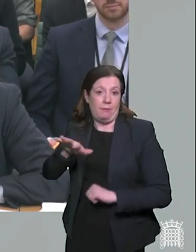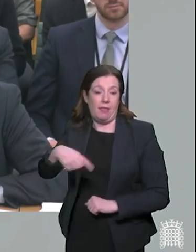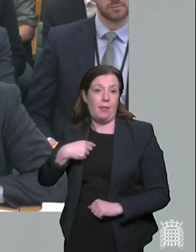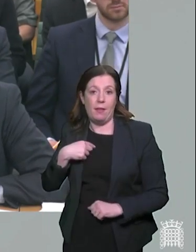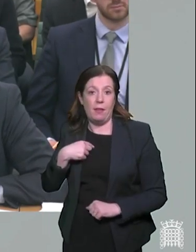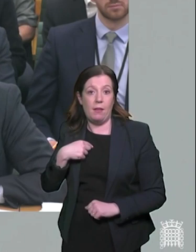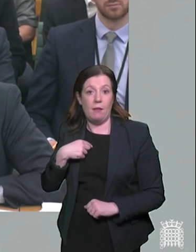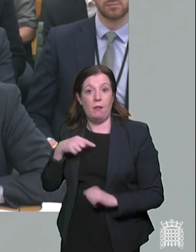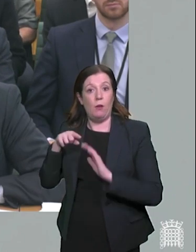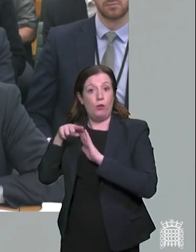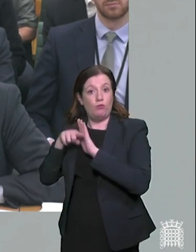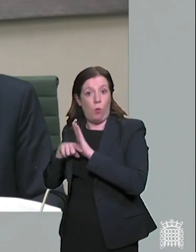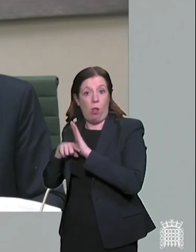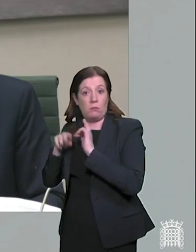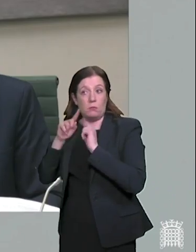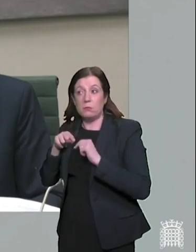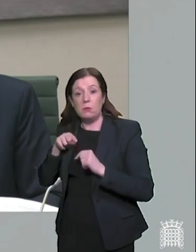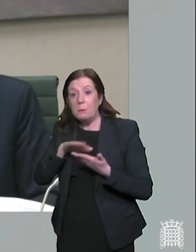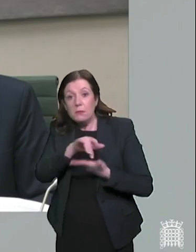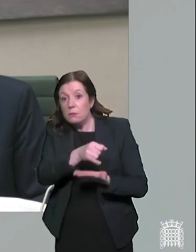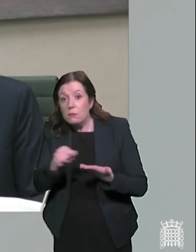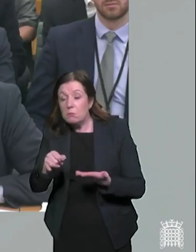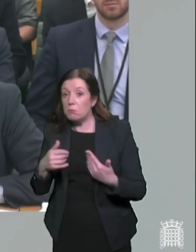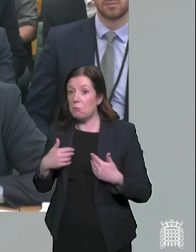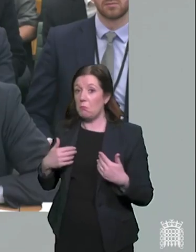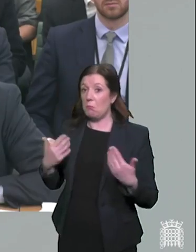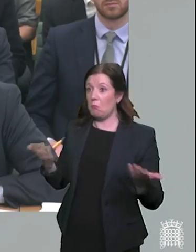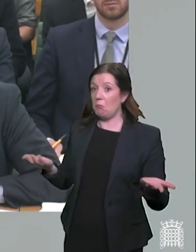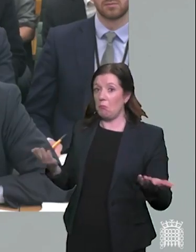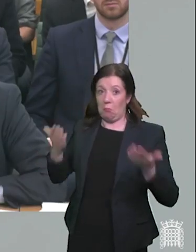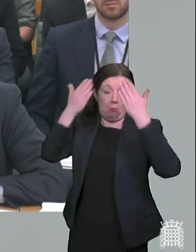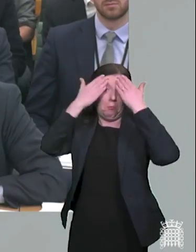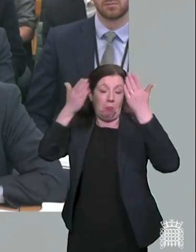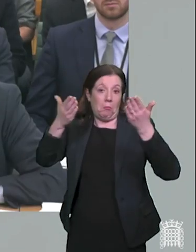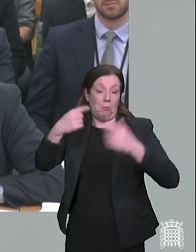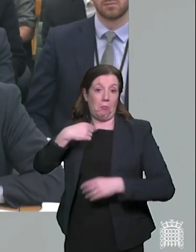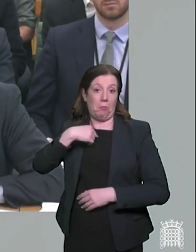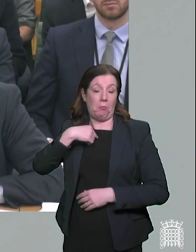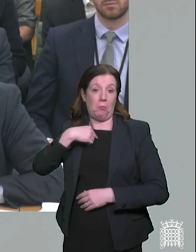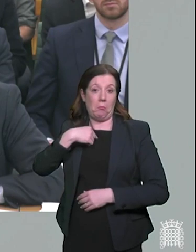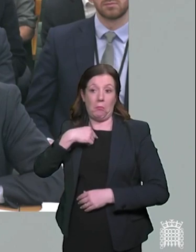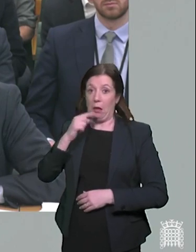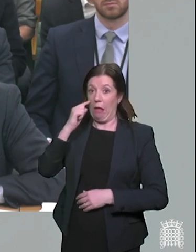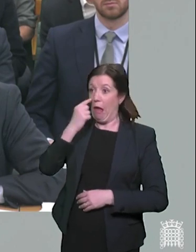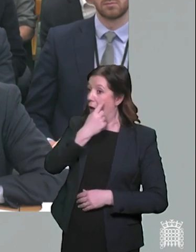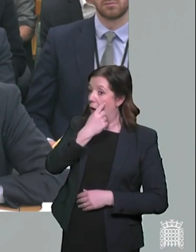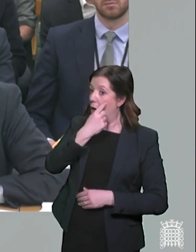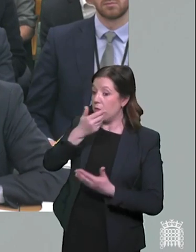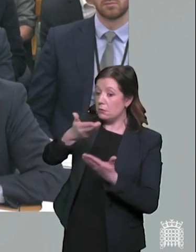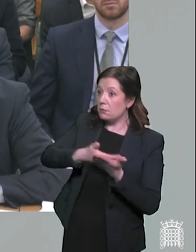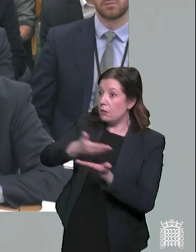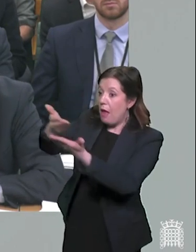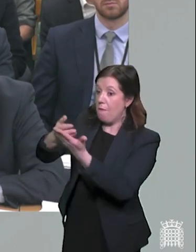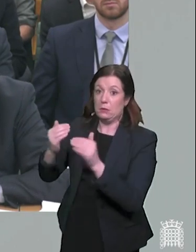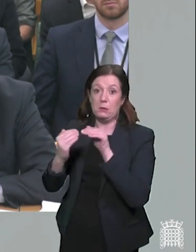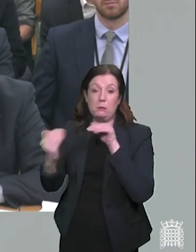was found to have been in breach of the rules. There's no reason to dispute it. Well, I happen to know because we've all seen the same evidence bundle. Though I